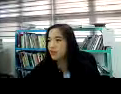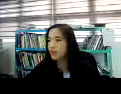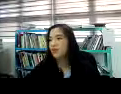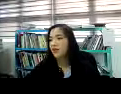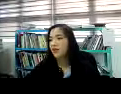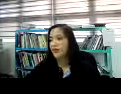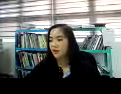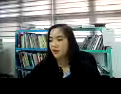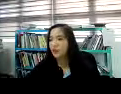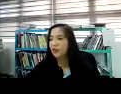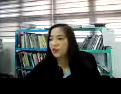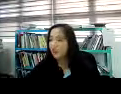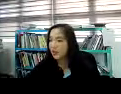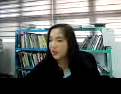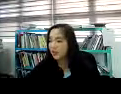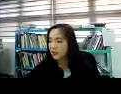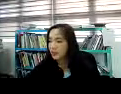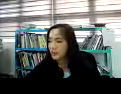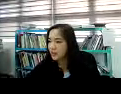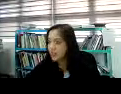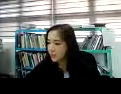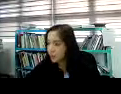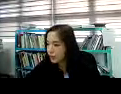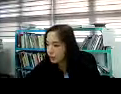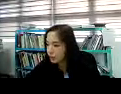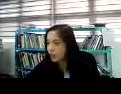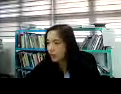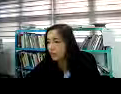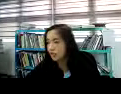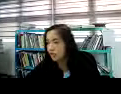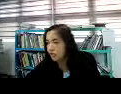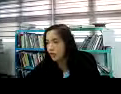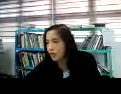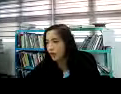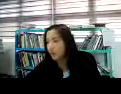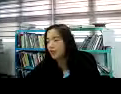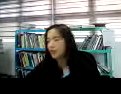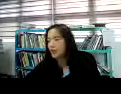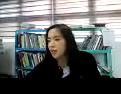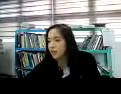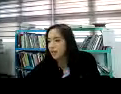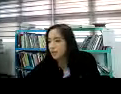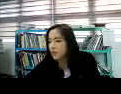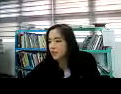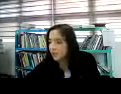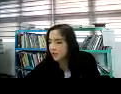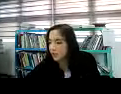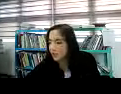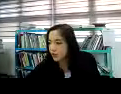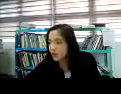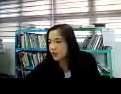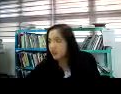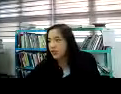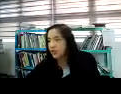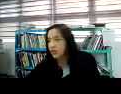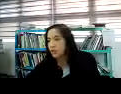www.scinet.dost.gov.ph. Ayan po. And then, makikita niyo po itong OPAC. You just click the OPAC. And this is our search